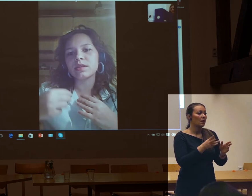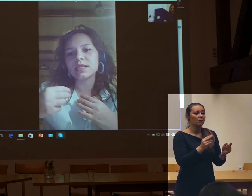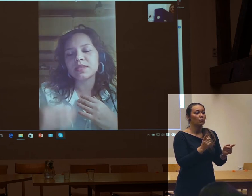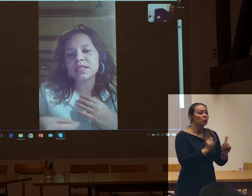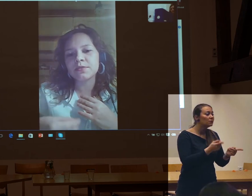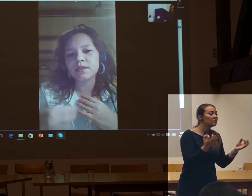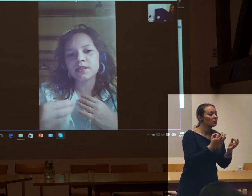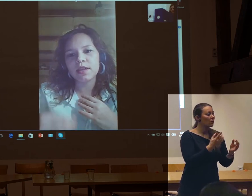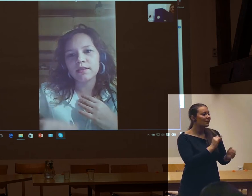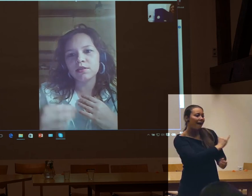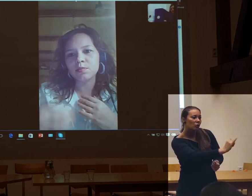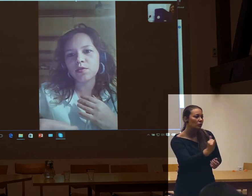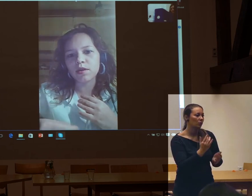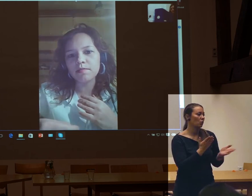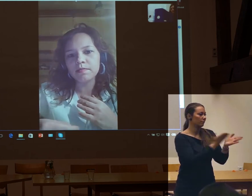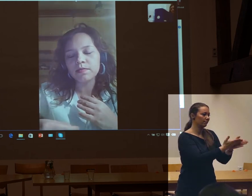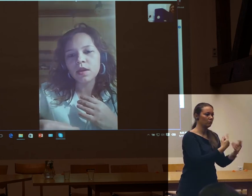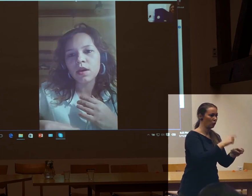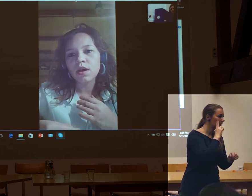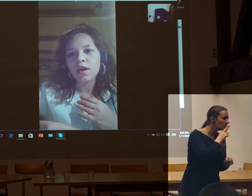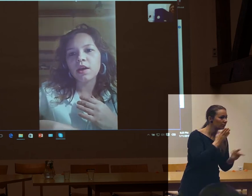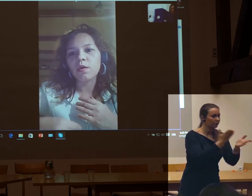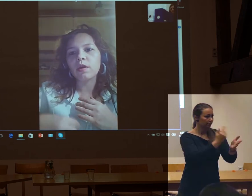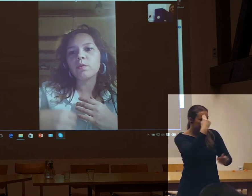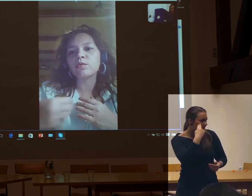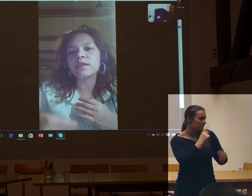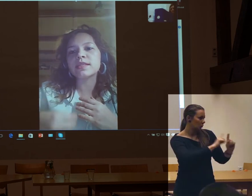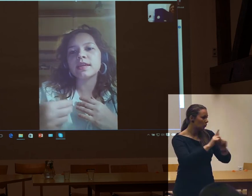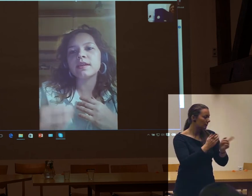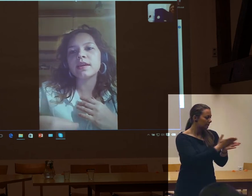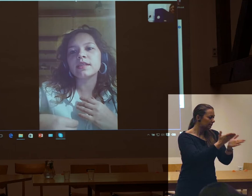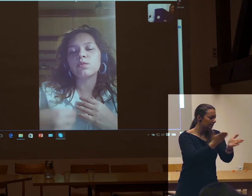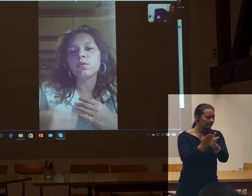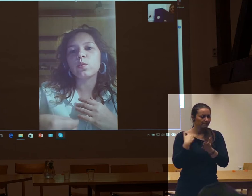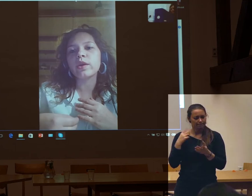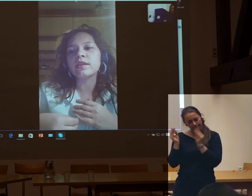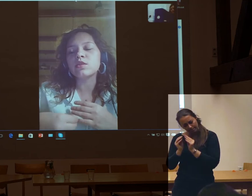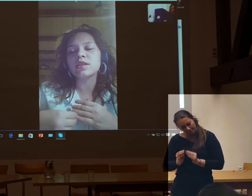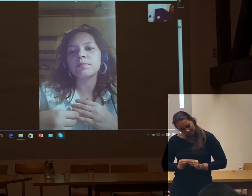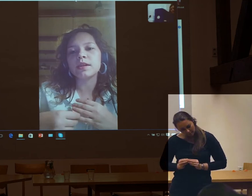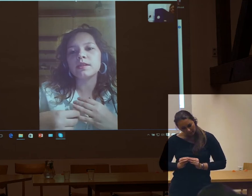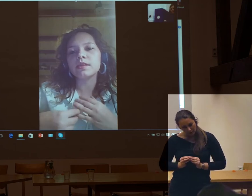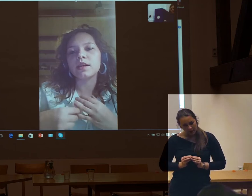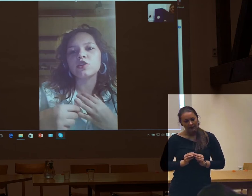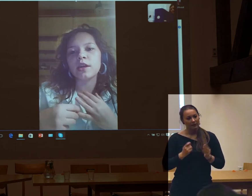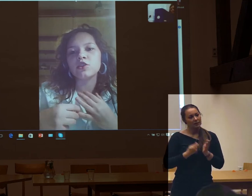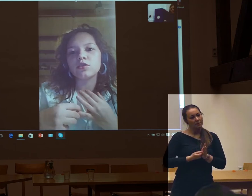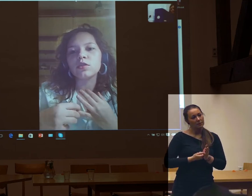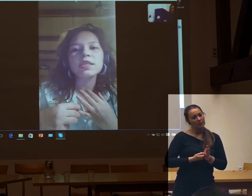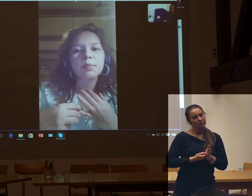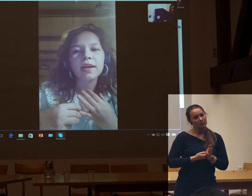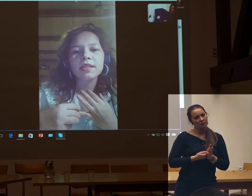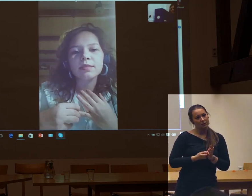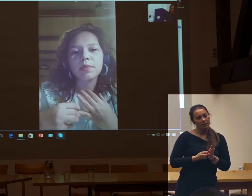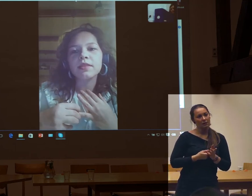a specifically tailored program when we're understanding that we need to adapt and change not